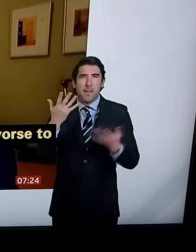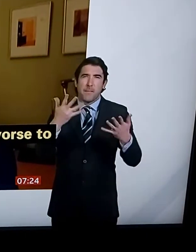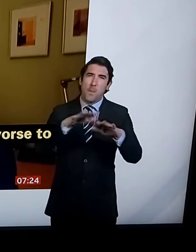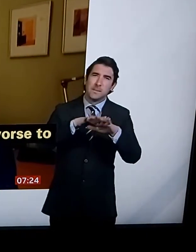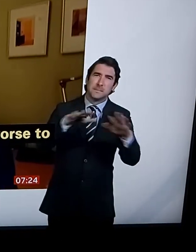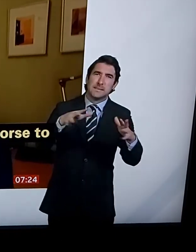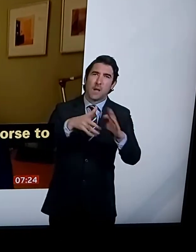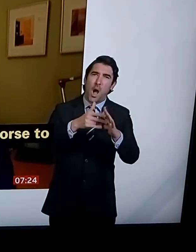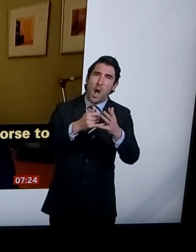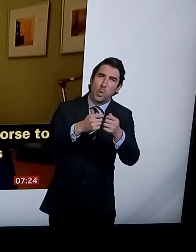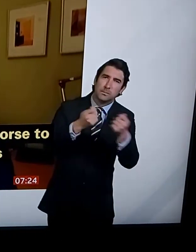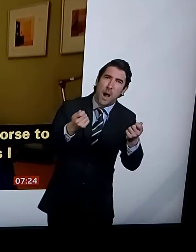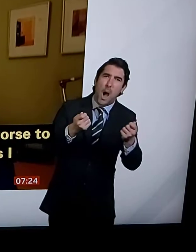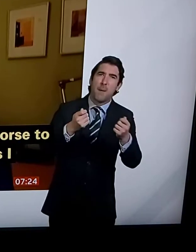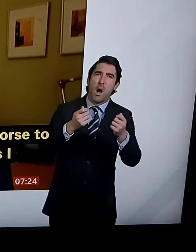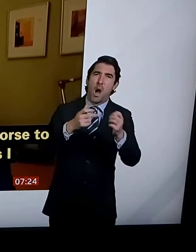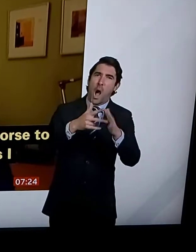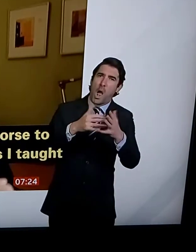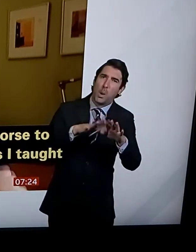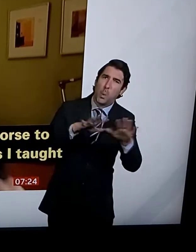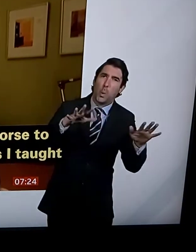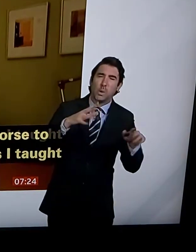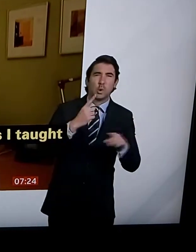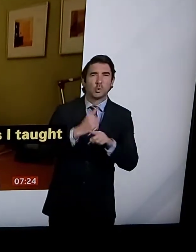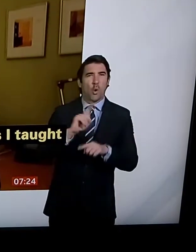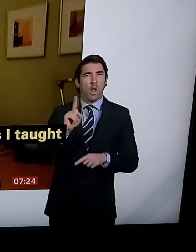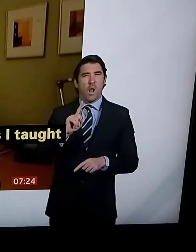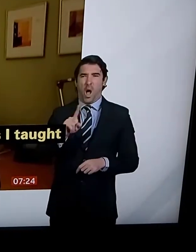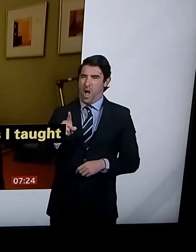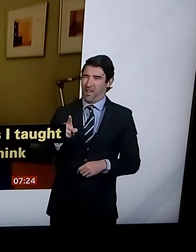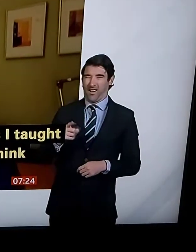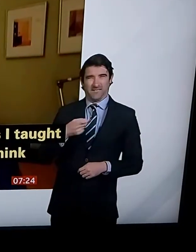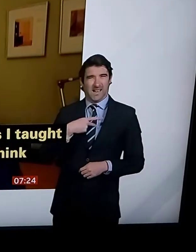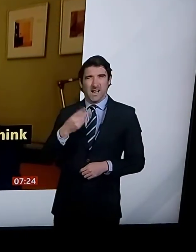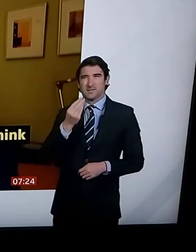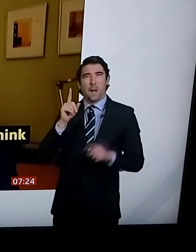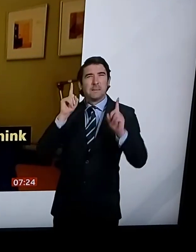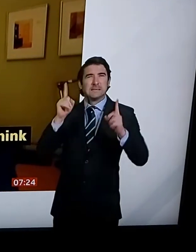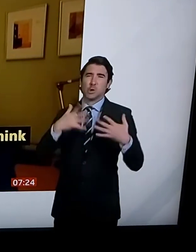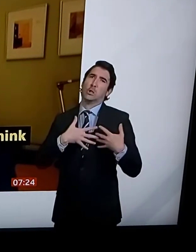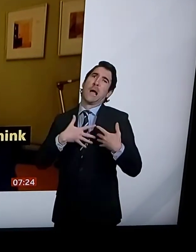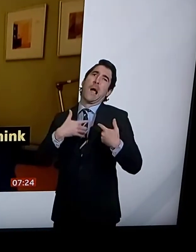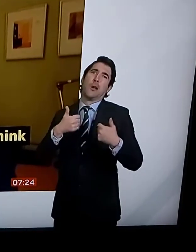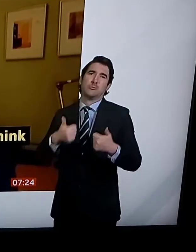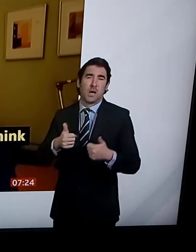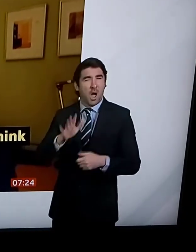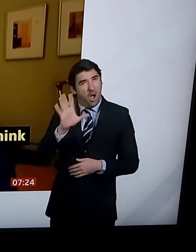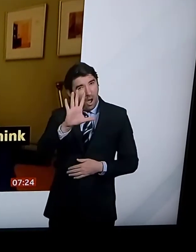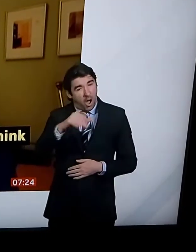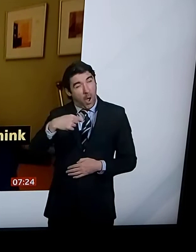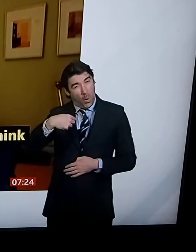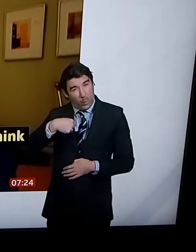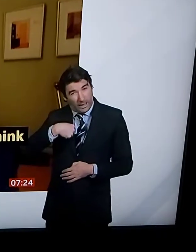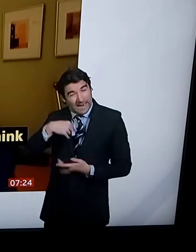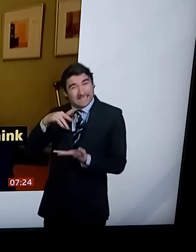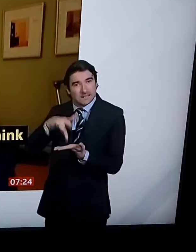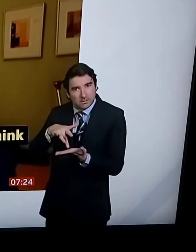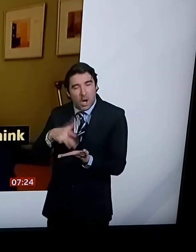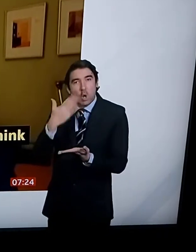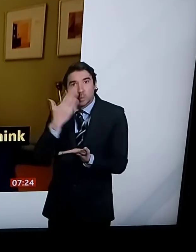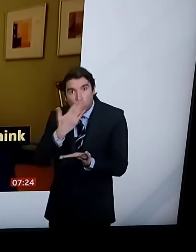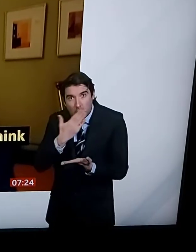the media, I think. And I think leaders will be thinking today, well, hang on, we did our bit. We then in good faith handed it over to this statistical model